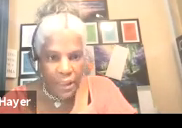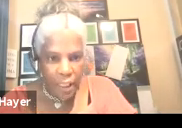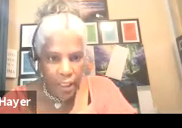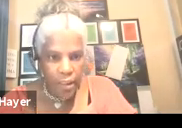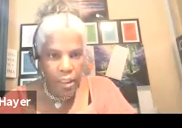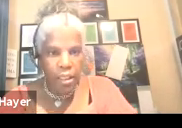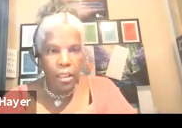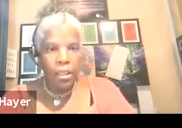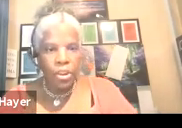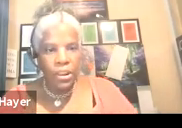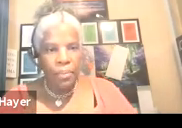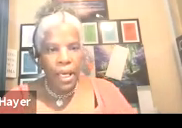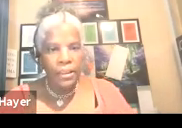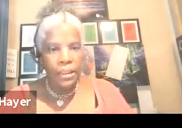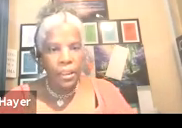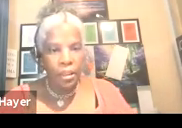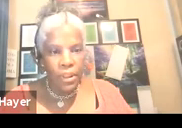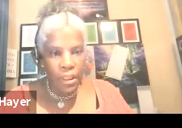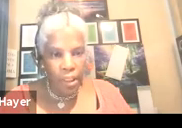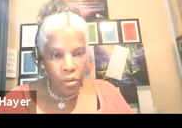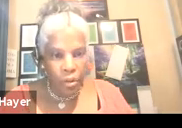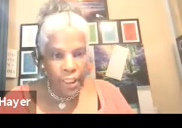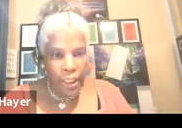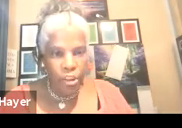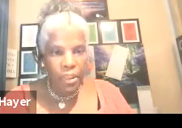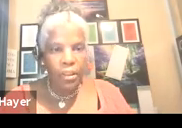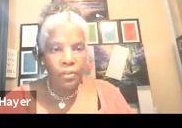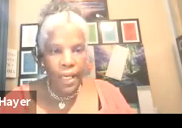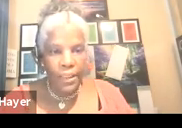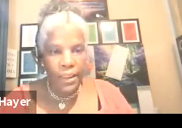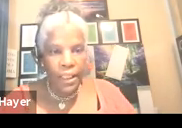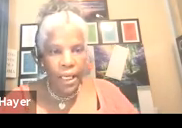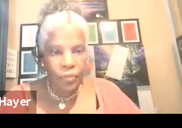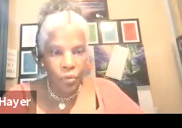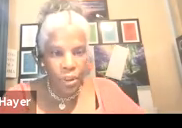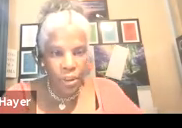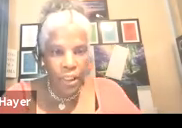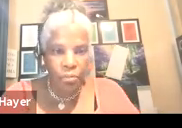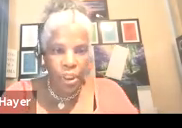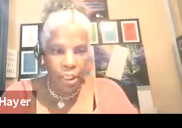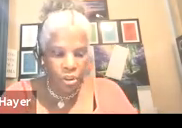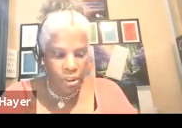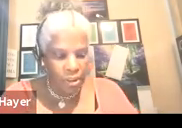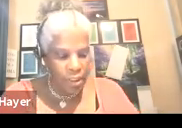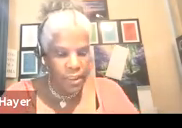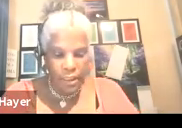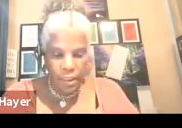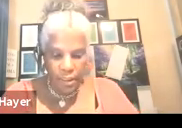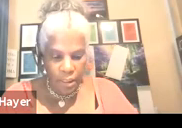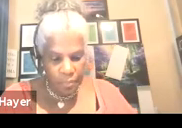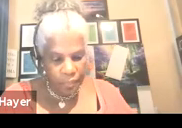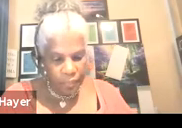Stephanie Erstein. She is the past lead of the Stakeholder Engagement, Vaccine Task Force, and Communications at